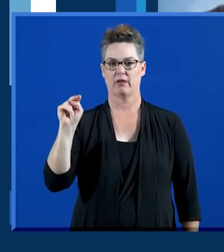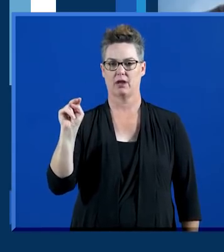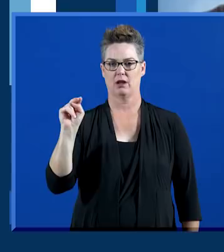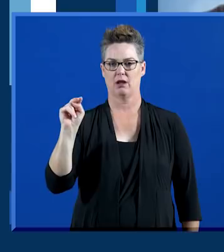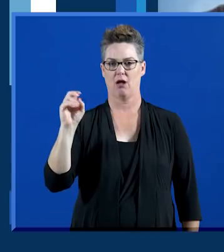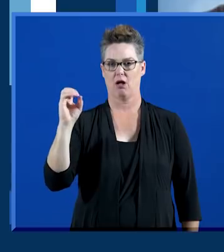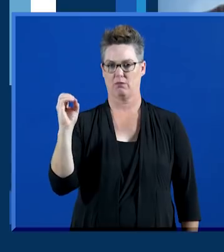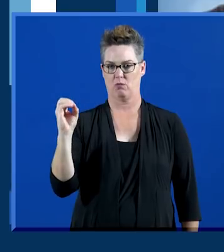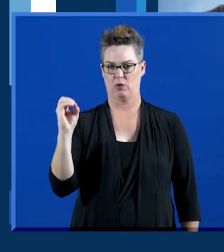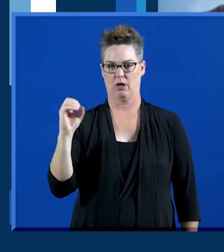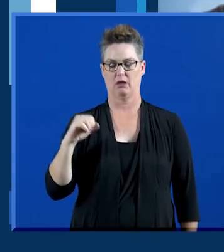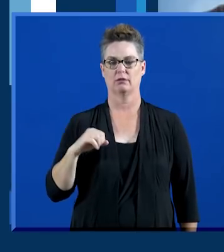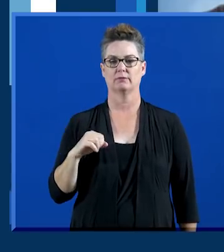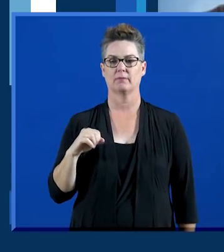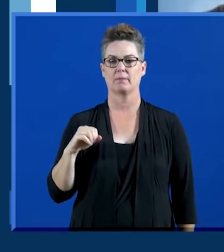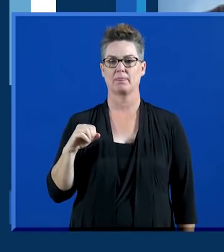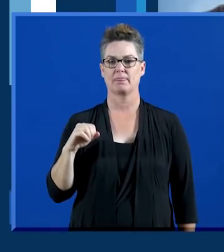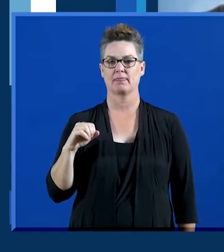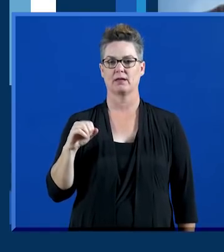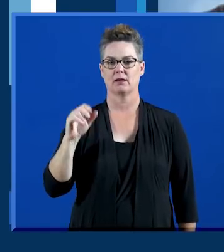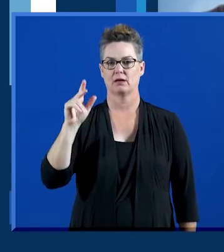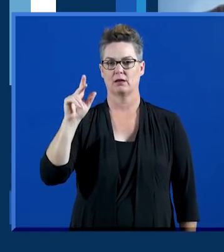Kevin Ogbona.